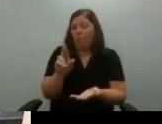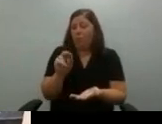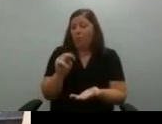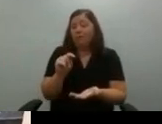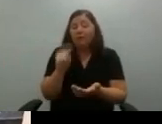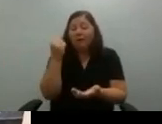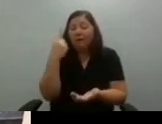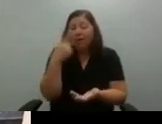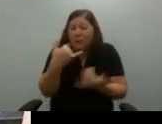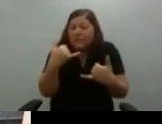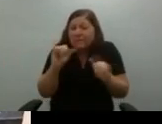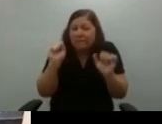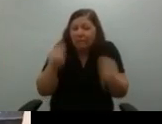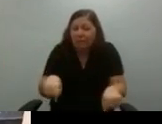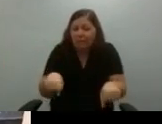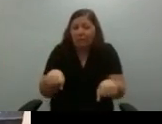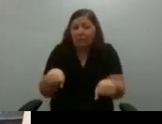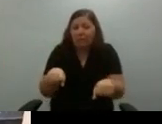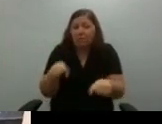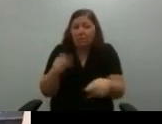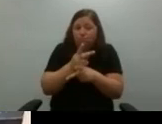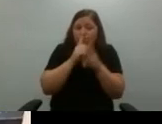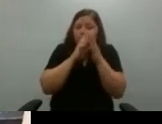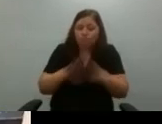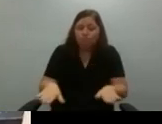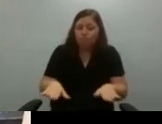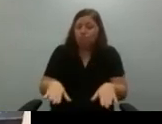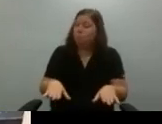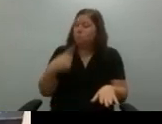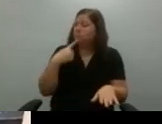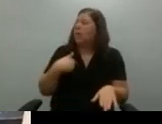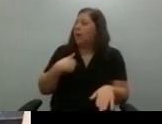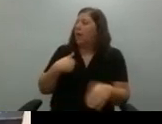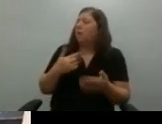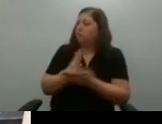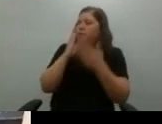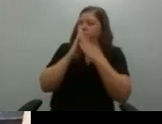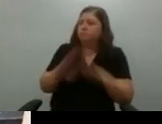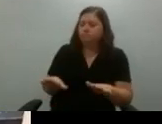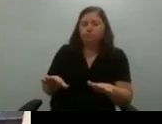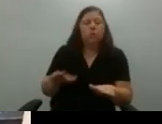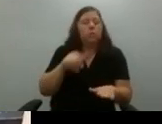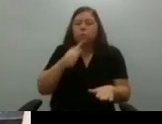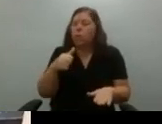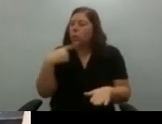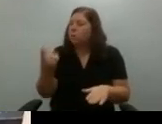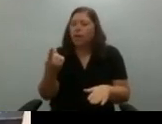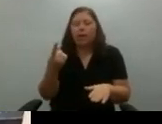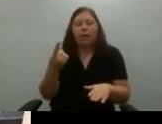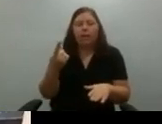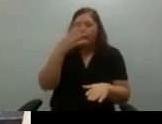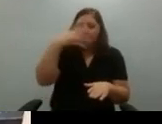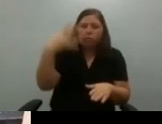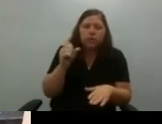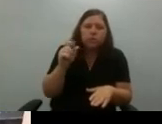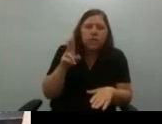So wherever you are, do not provide any information about your immigration status, where you were born, and when and how